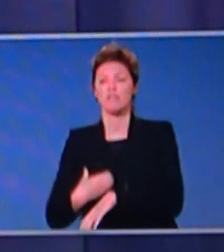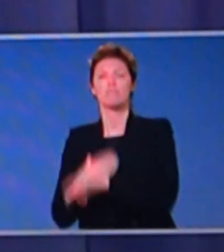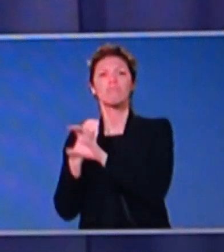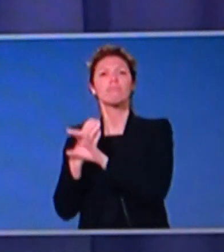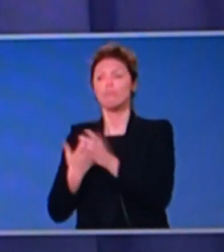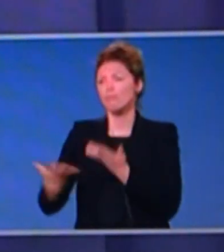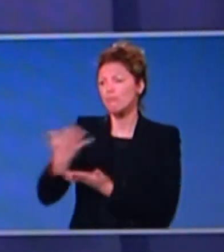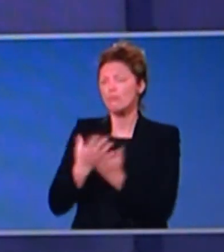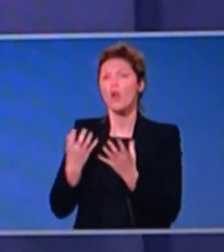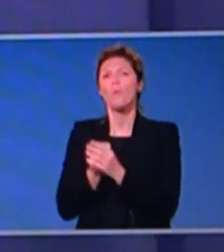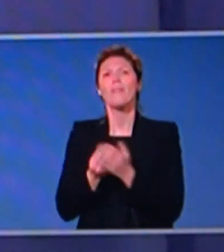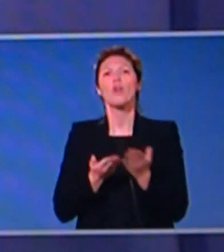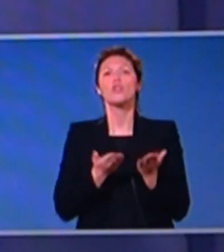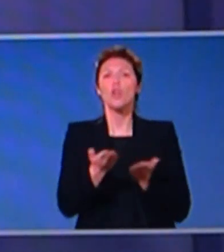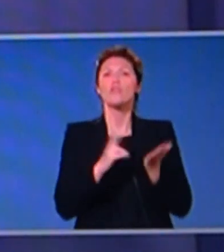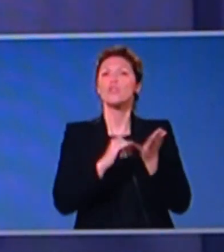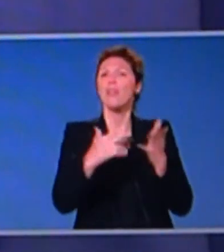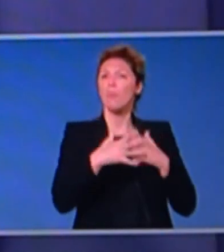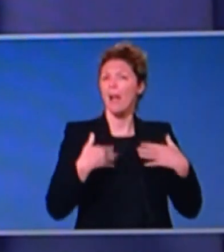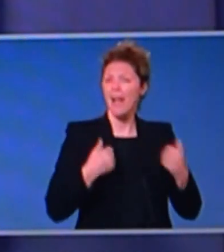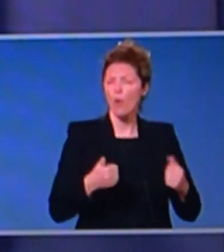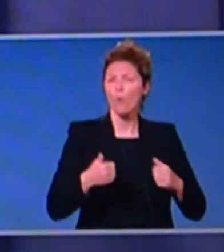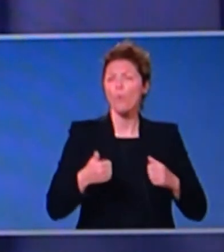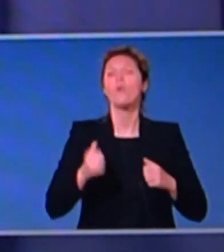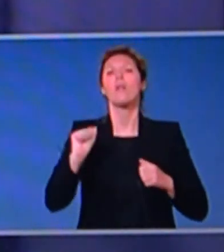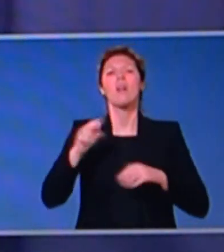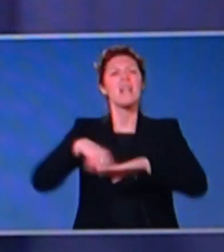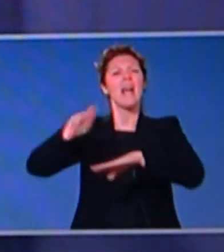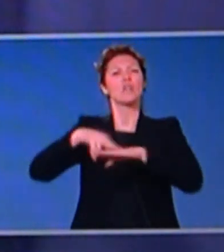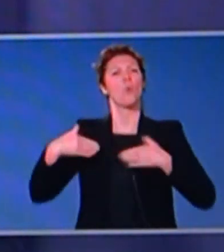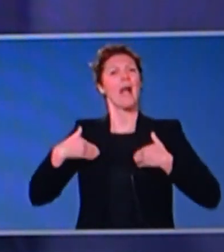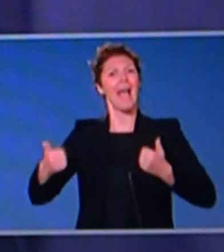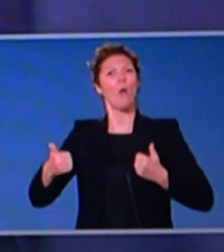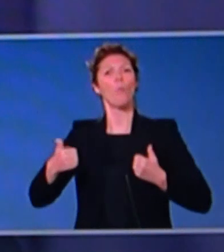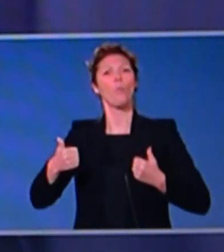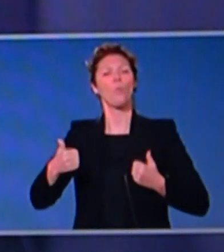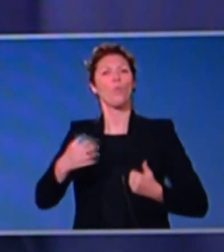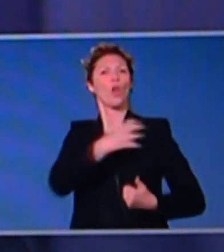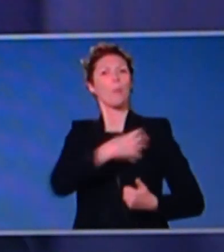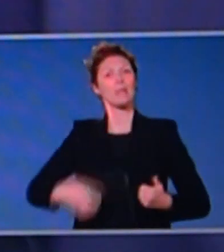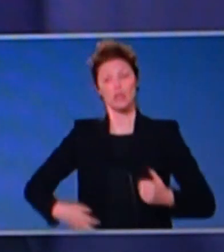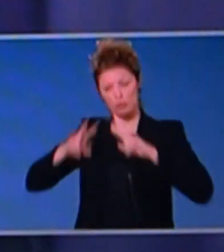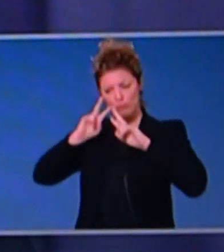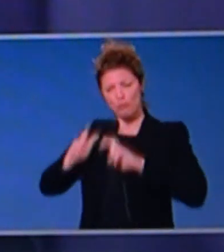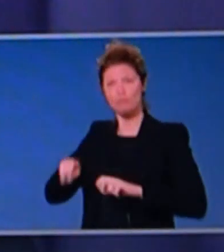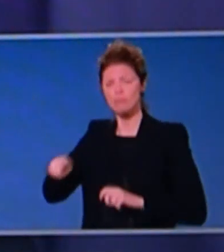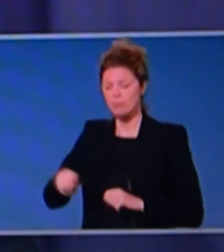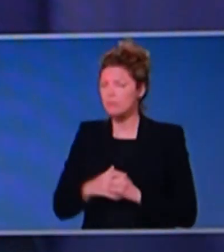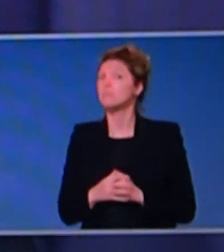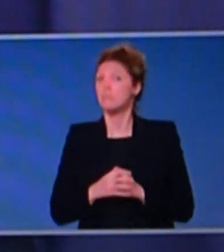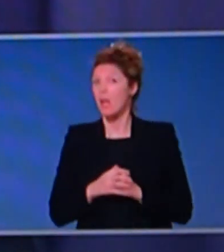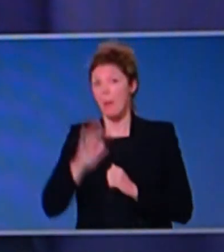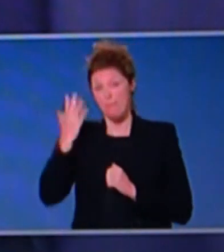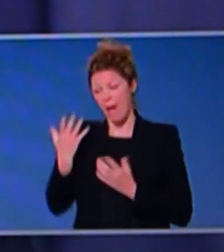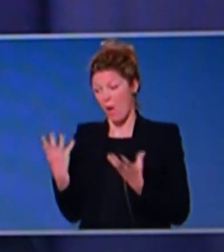the Service, New South Wales Health and the Federal Aged Care Quality and Safety Commission. At our request, the Older Persons Advocacy Network held a meeting